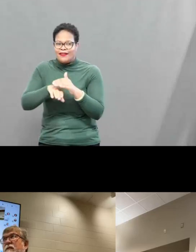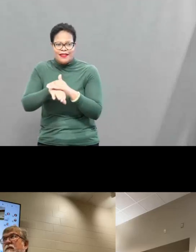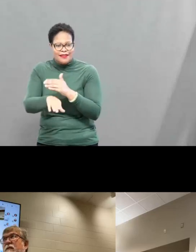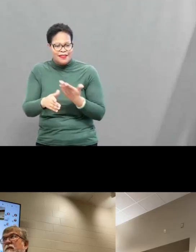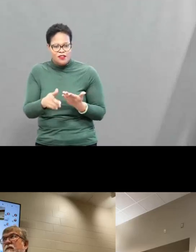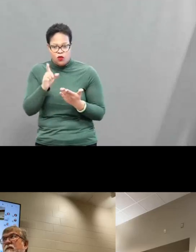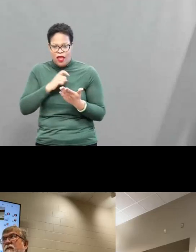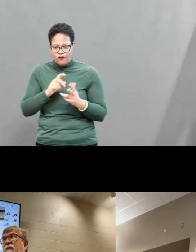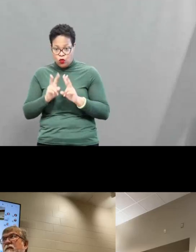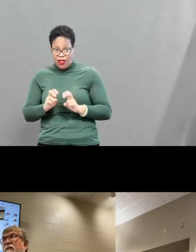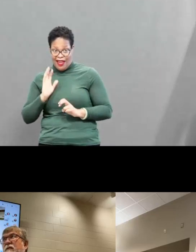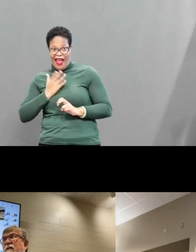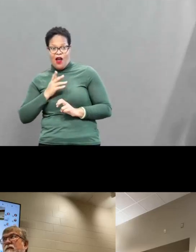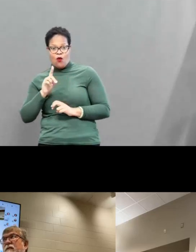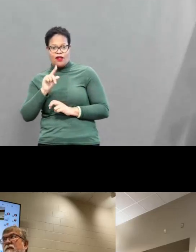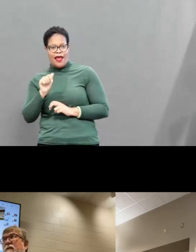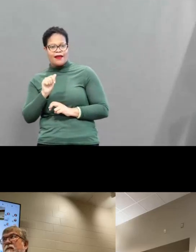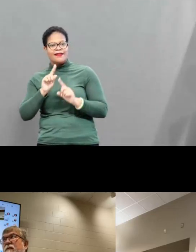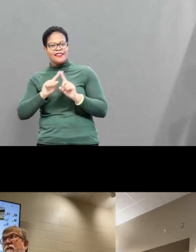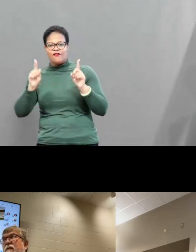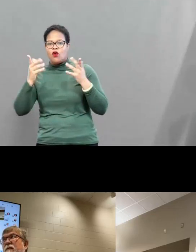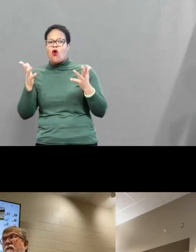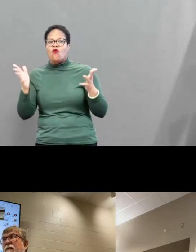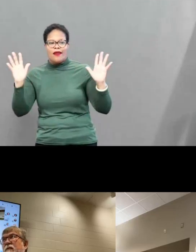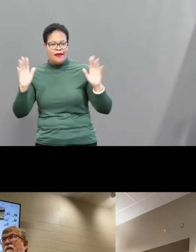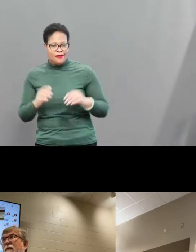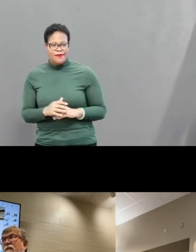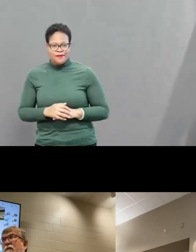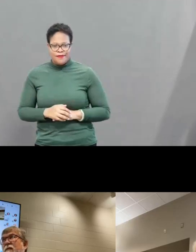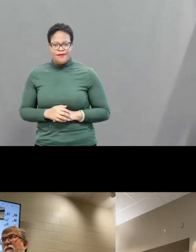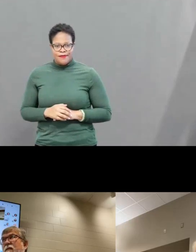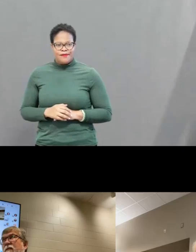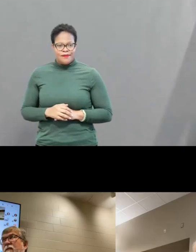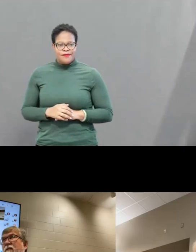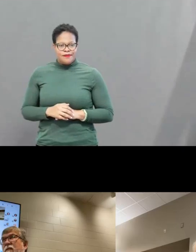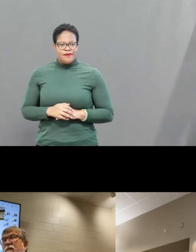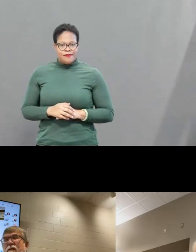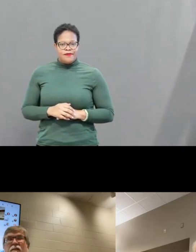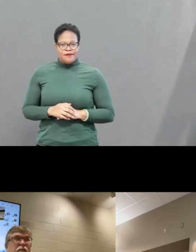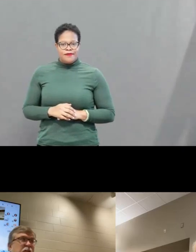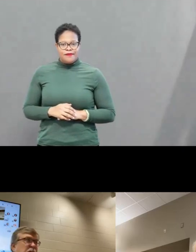So we have to look at our data a little bit differently already.